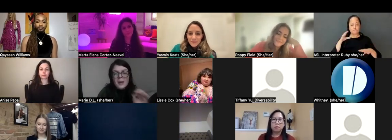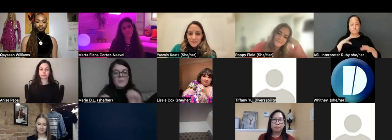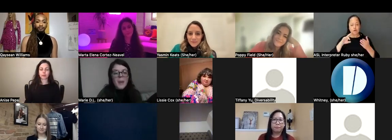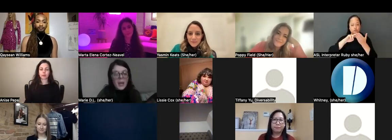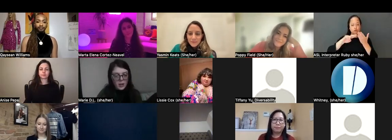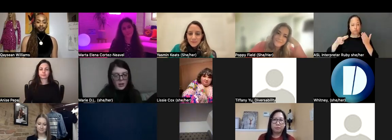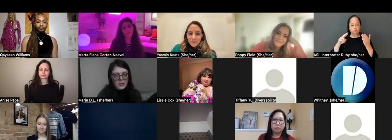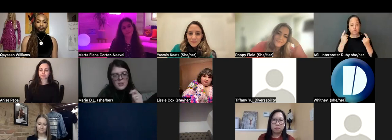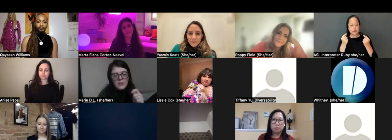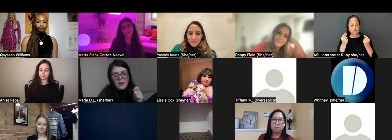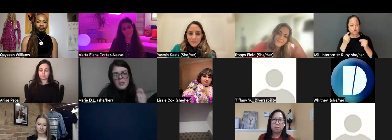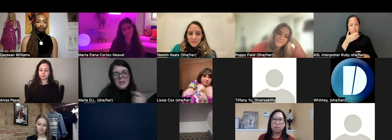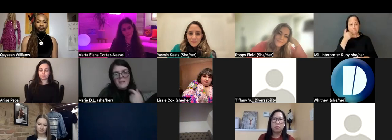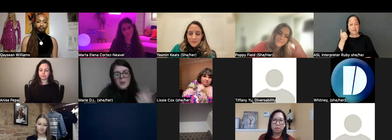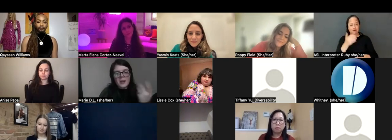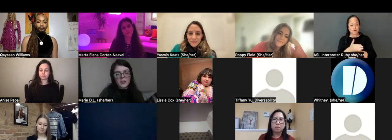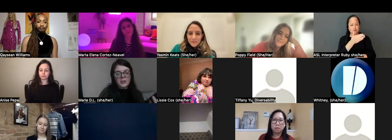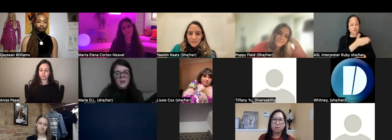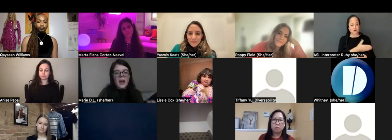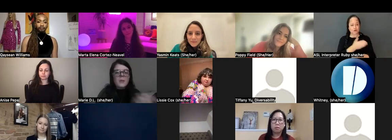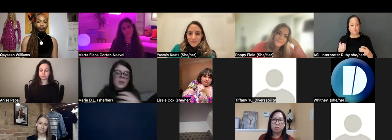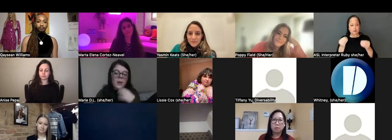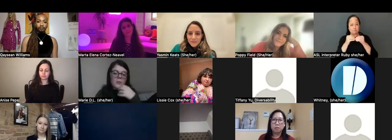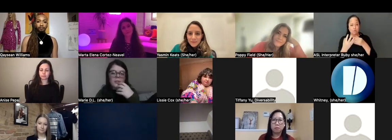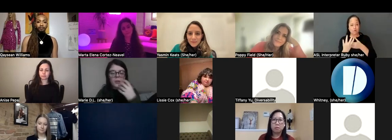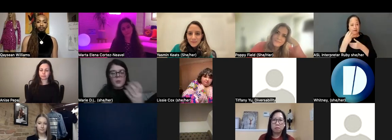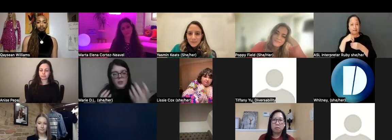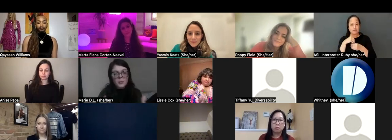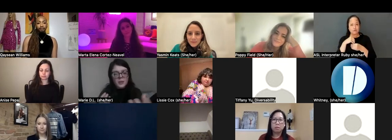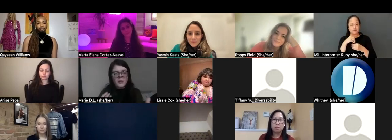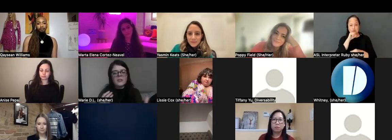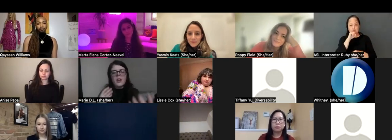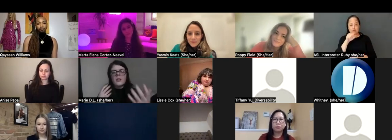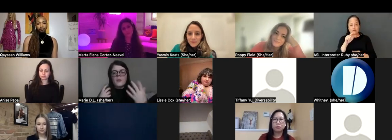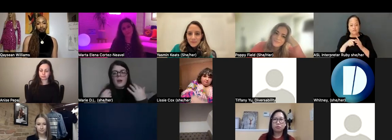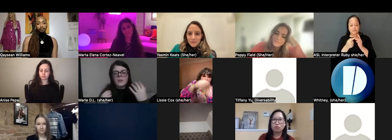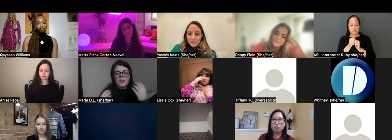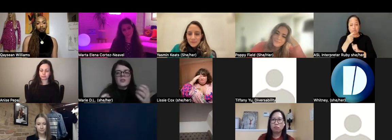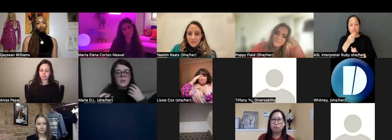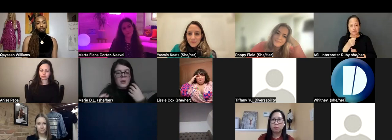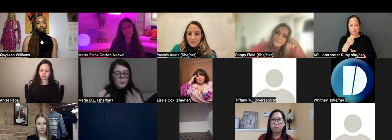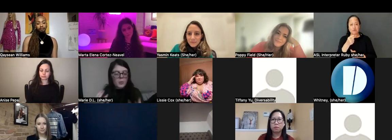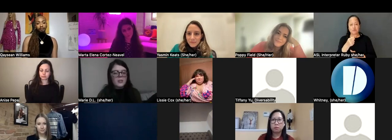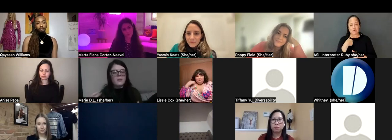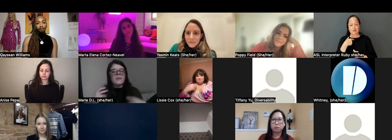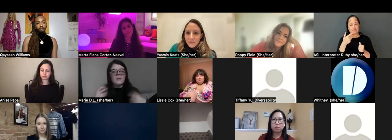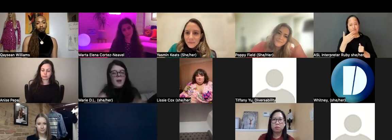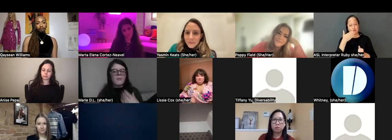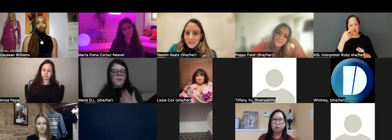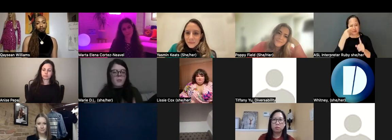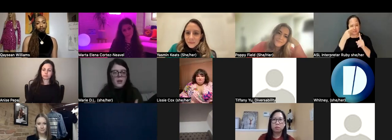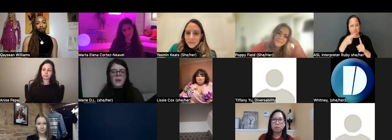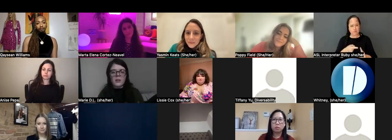do better to be more inclusive? And I would love to start with you, because you have such great points of the